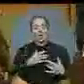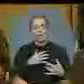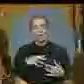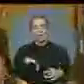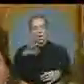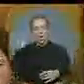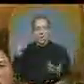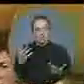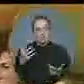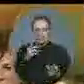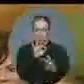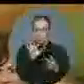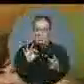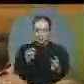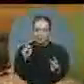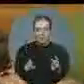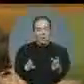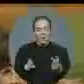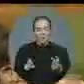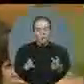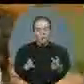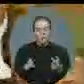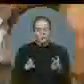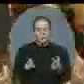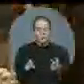lives. Canadians are fed up of his lives.